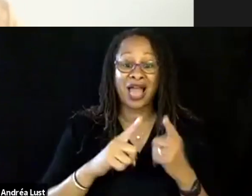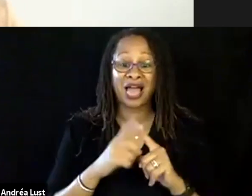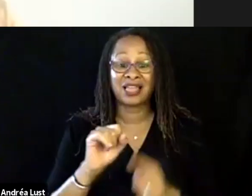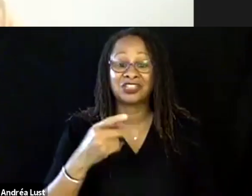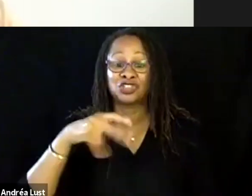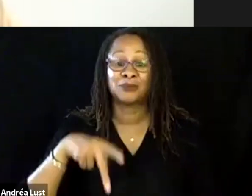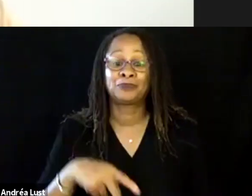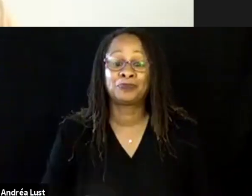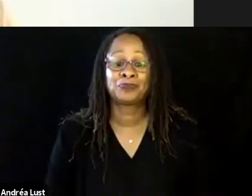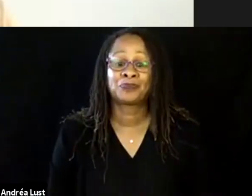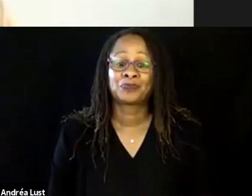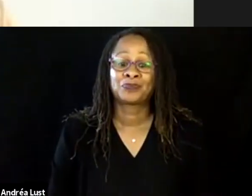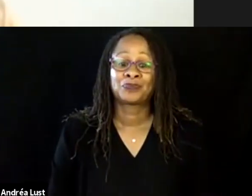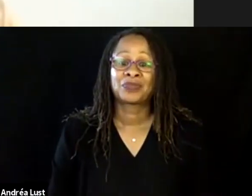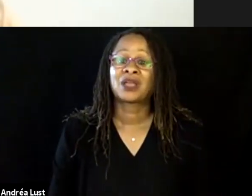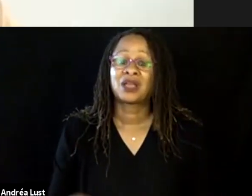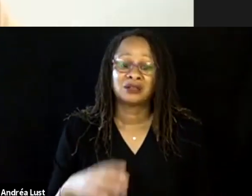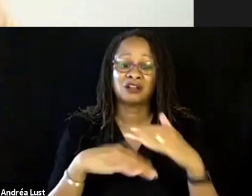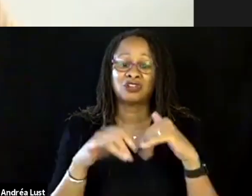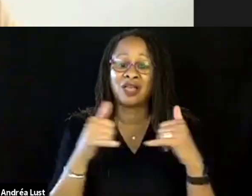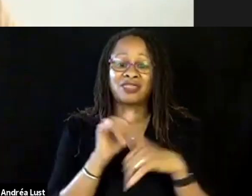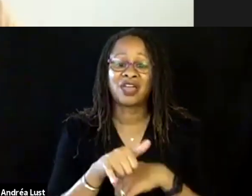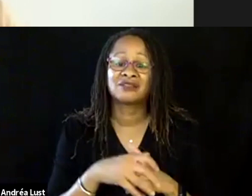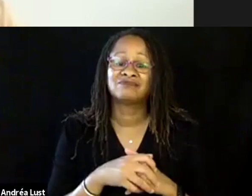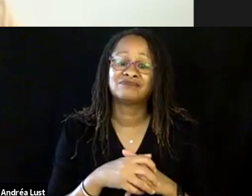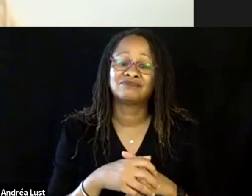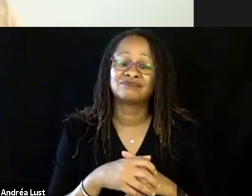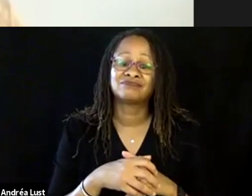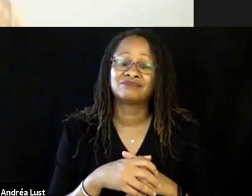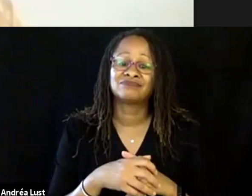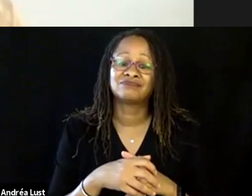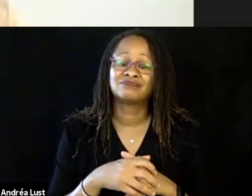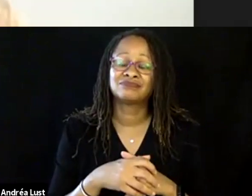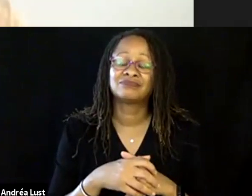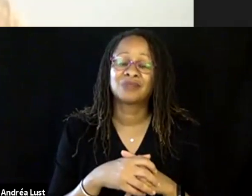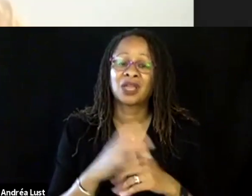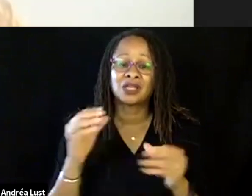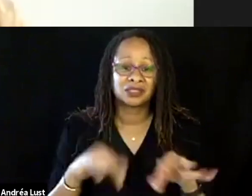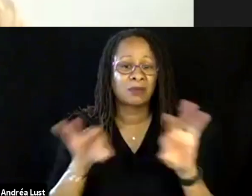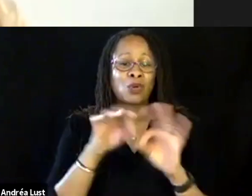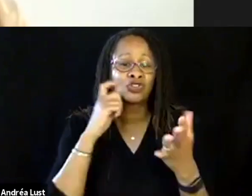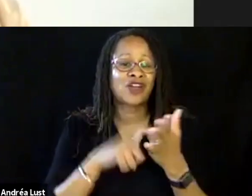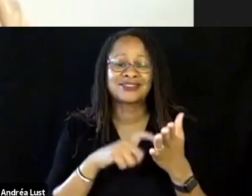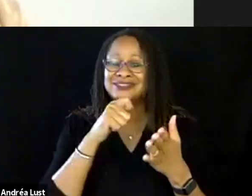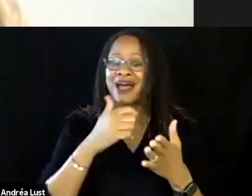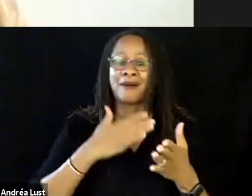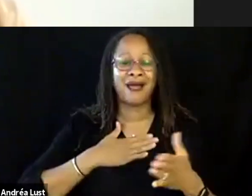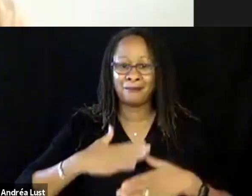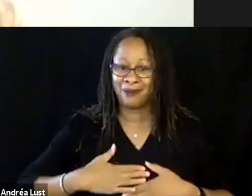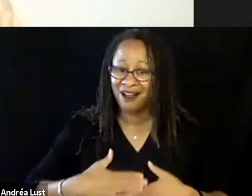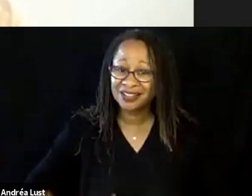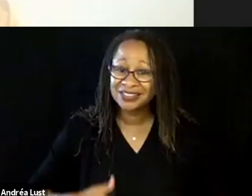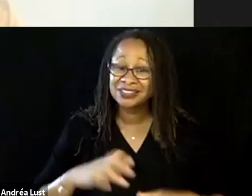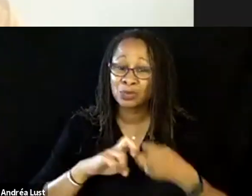do think, again, it underscoring, right, that it is important to recognize that it is not my body that is the problem. It is